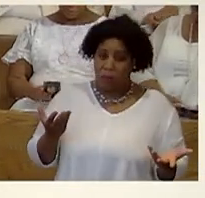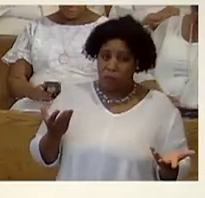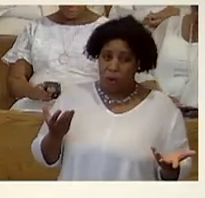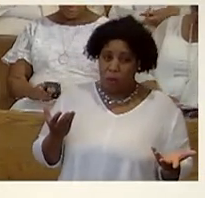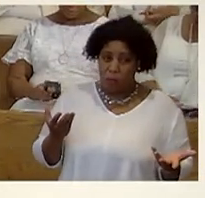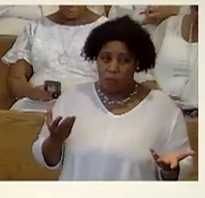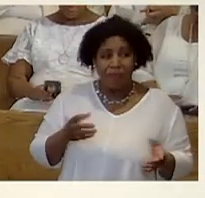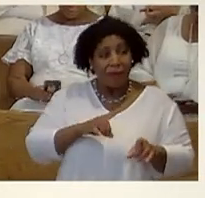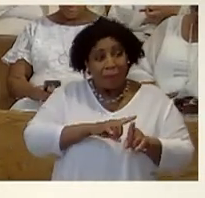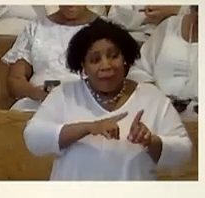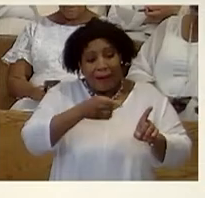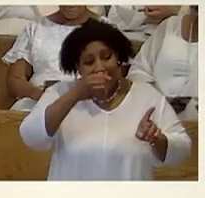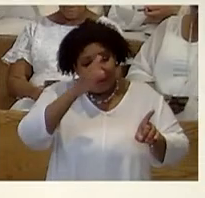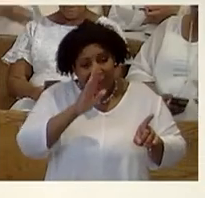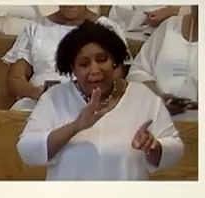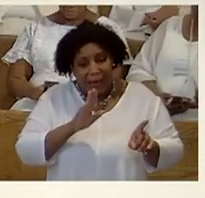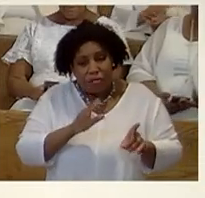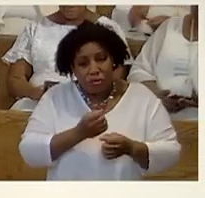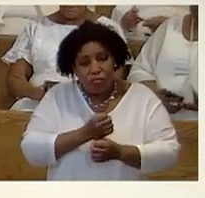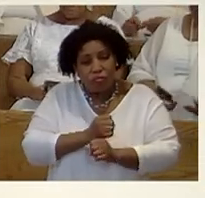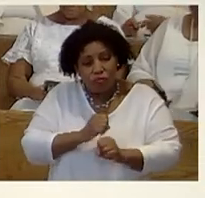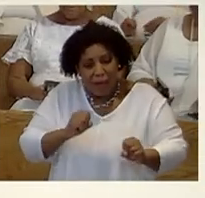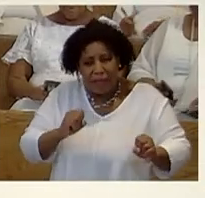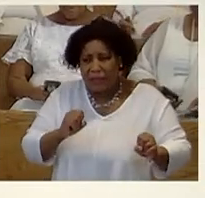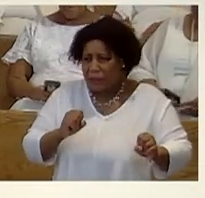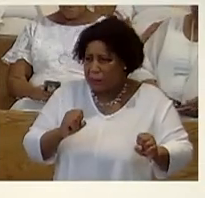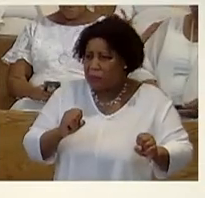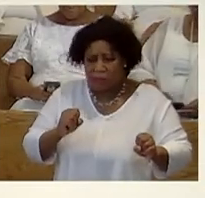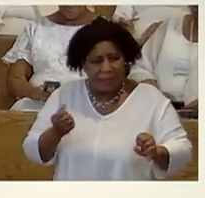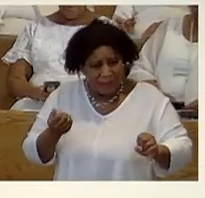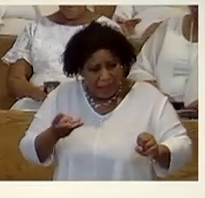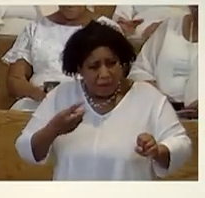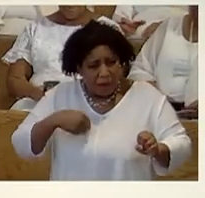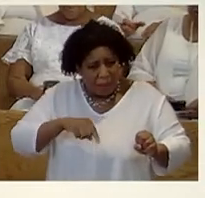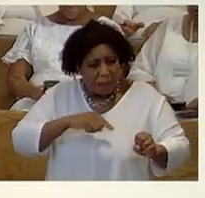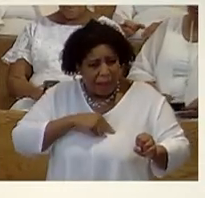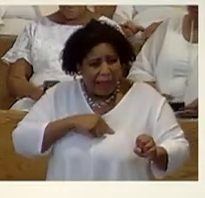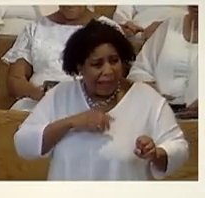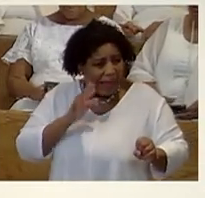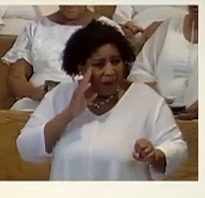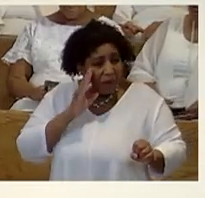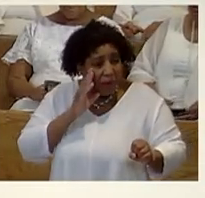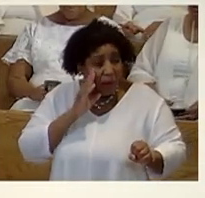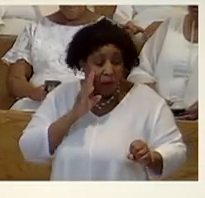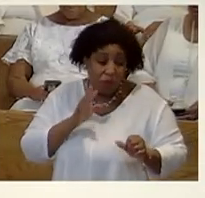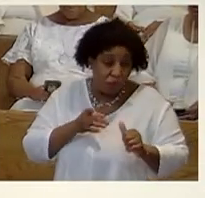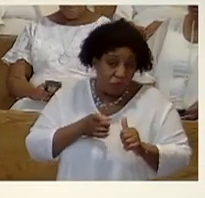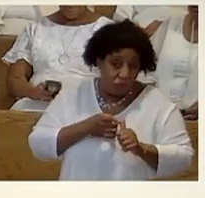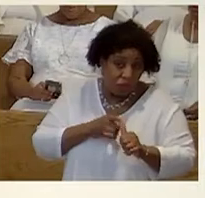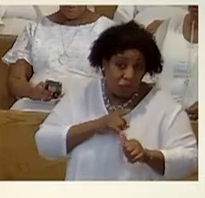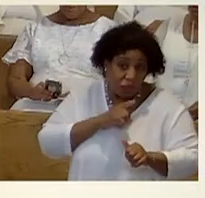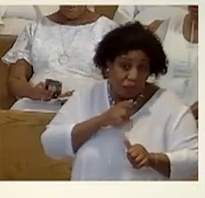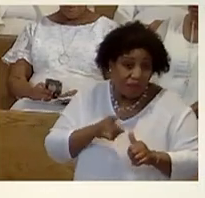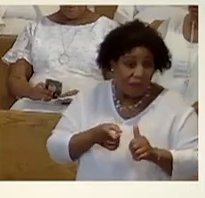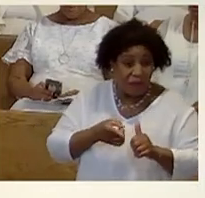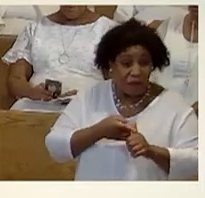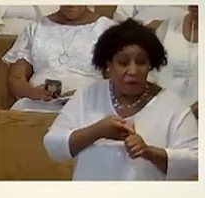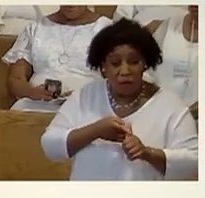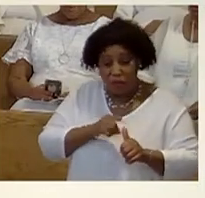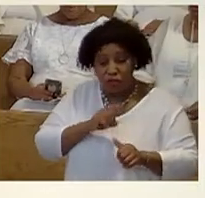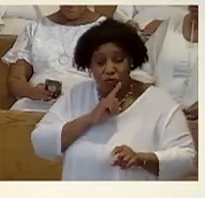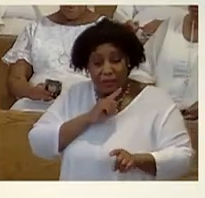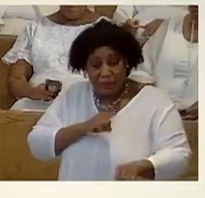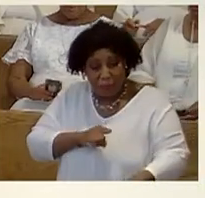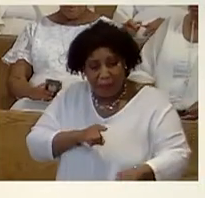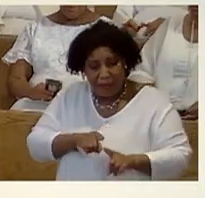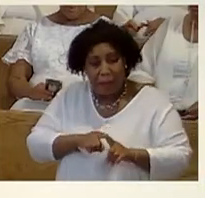needs, Shamika, to rescue many of us. I know you first responder, but sometimes we need the Lord to